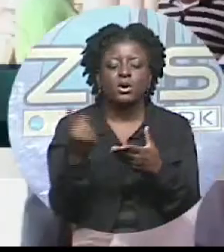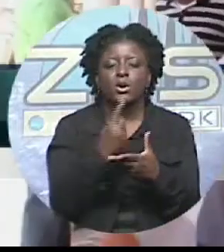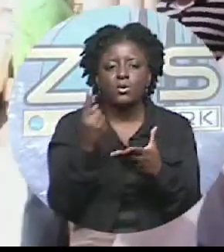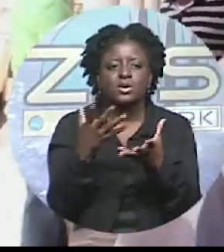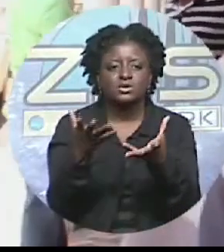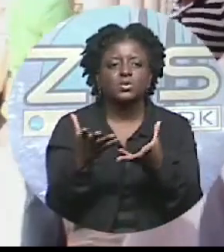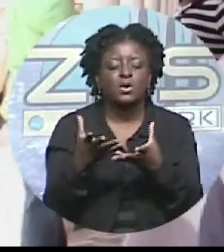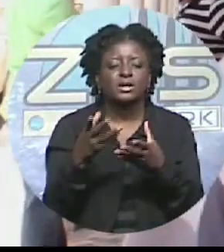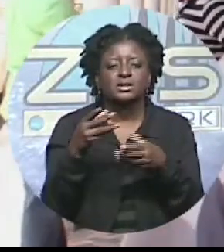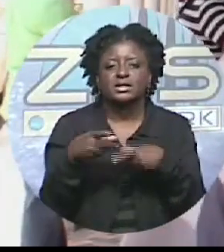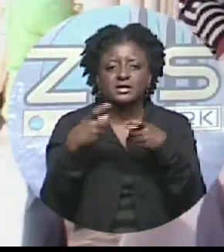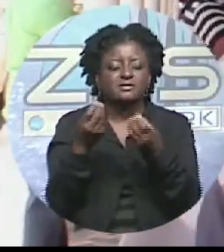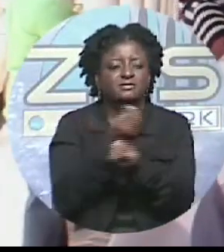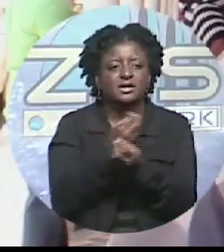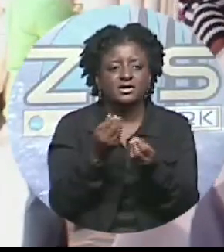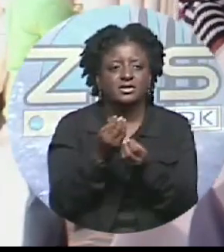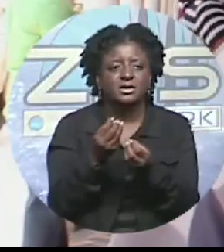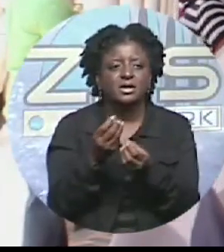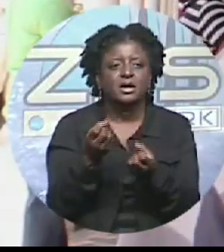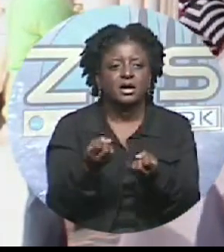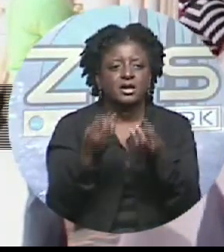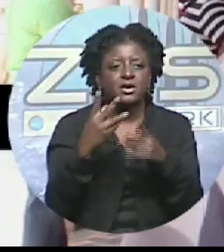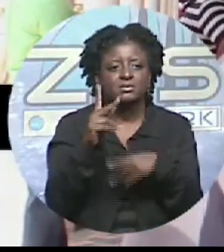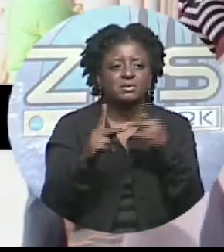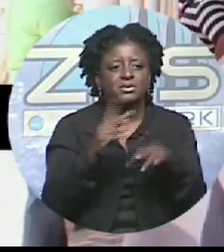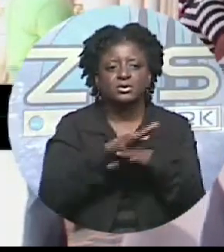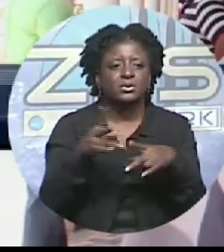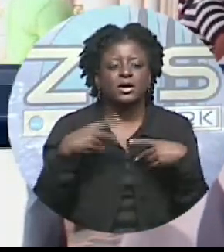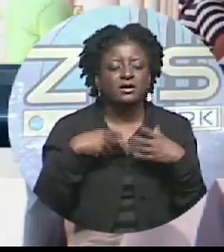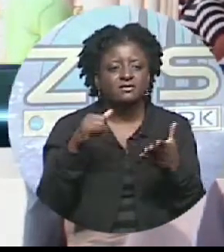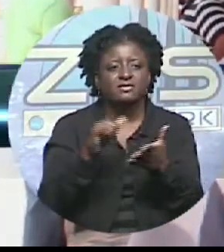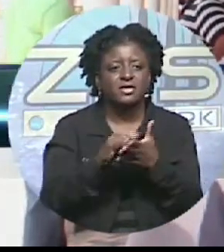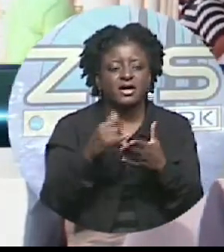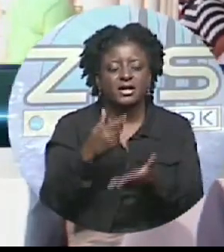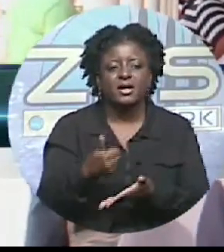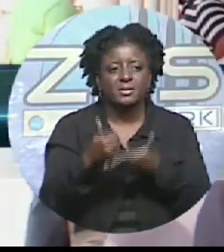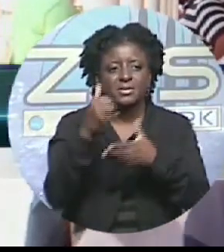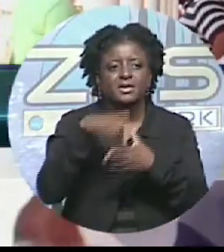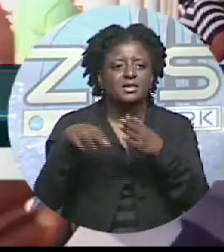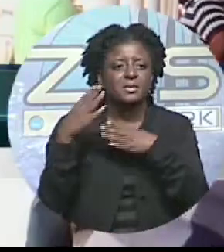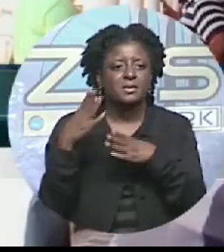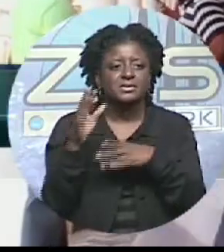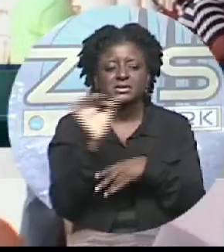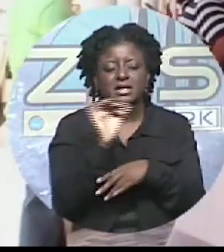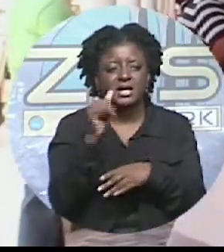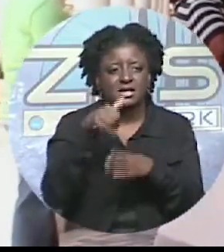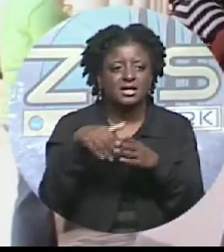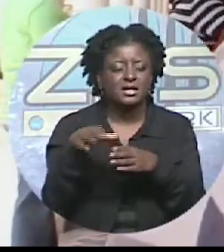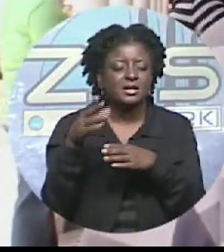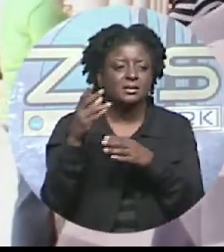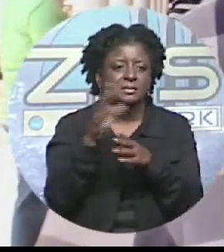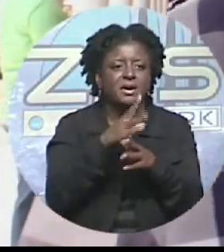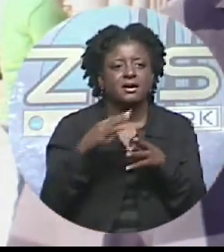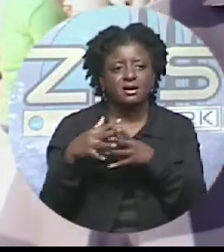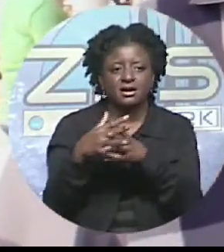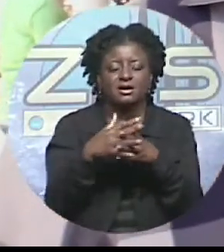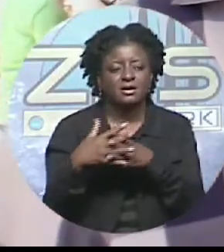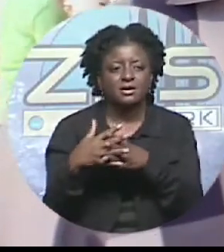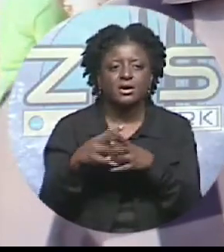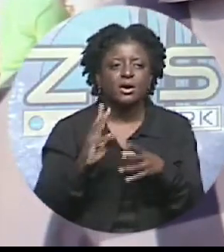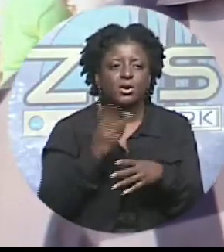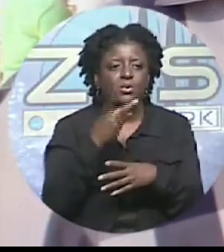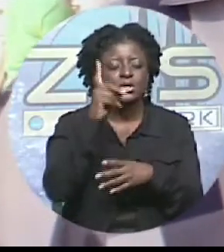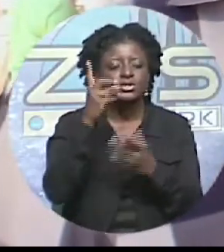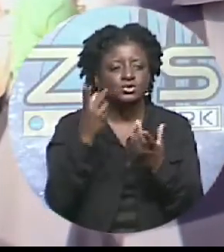complaining. We do need help because a lot of people don't have that kind of help in the Bahamas like America does. America, they can go to other systems to do that. So